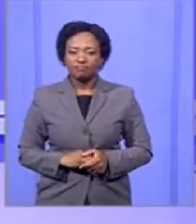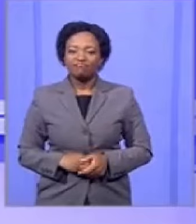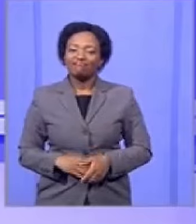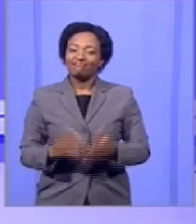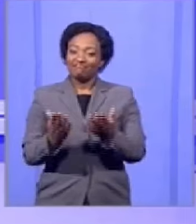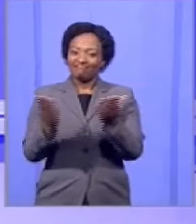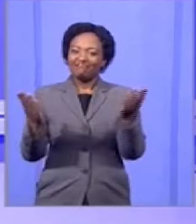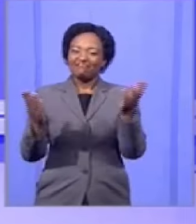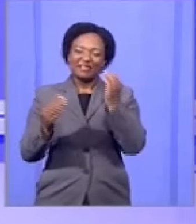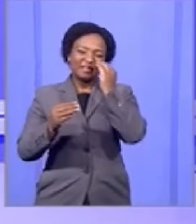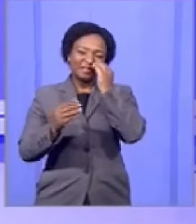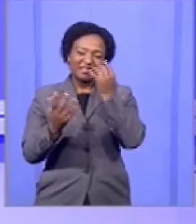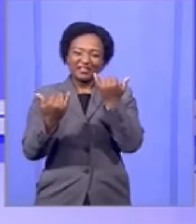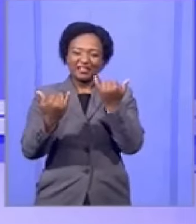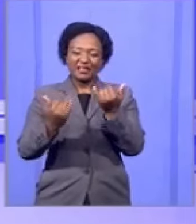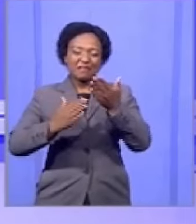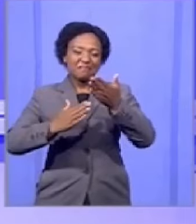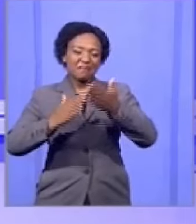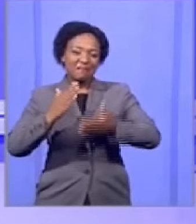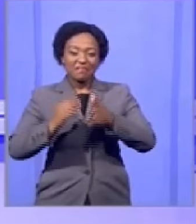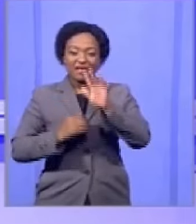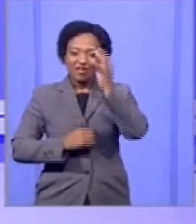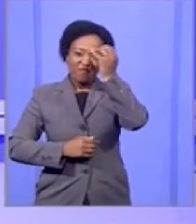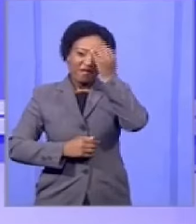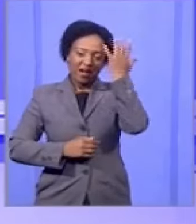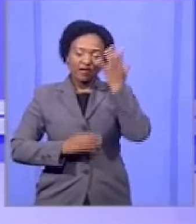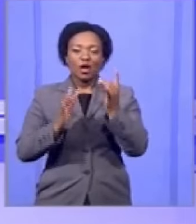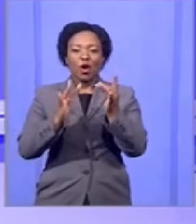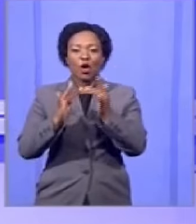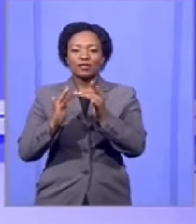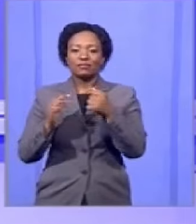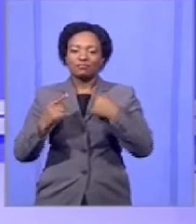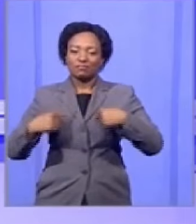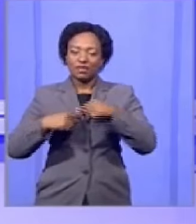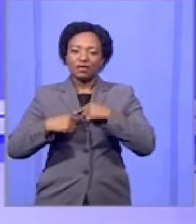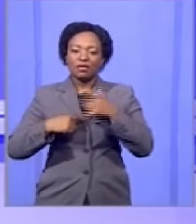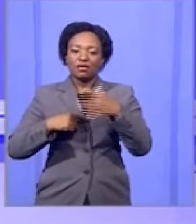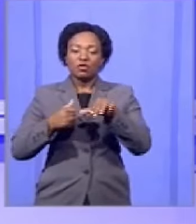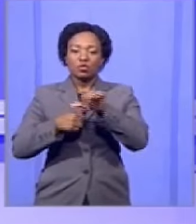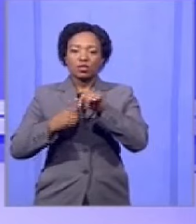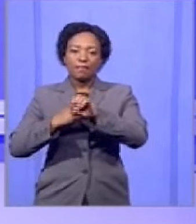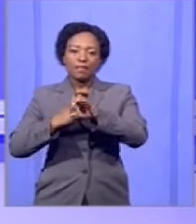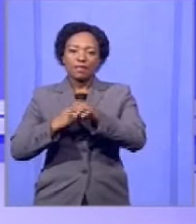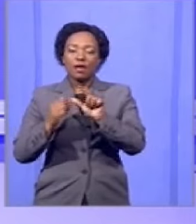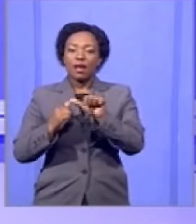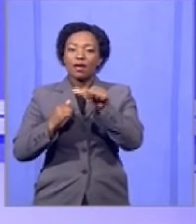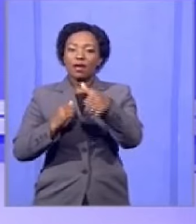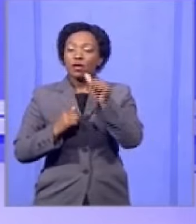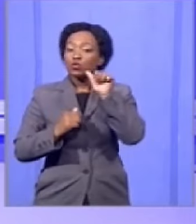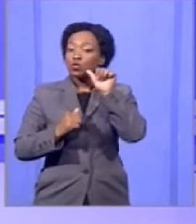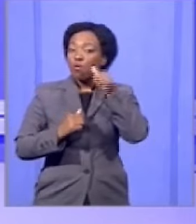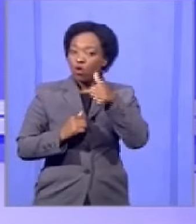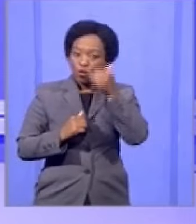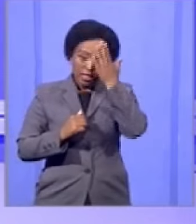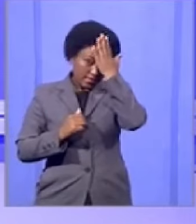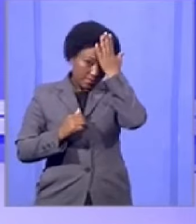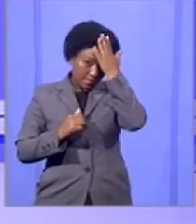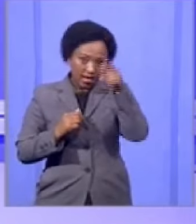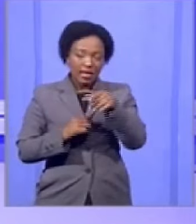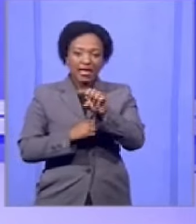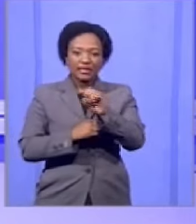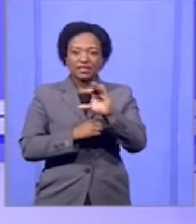Motho di ne di le kalo tsa segonjono se le ba le go ikgolaganya le rona mo mafaratlhatlheng a ditlhaeletsano. Kgaso e latelang ke a Sepedi ka moso mo SABC2